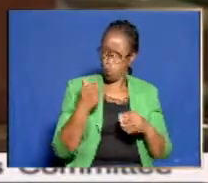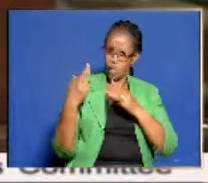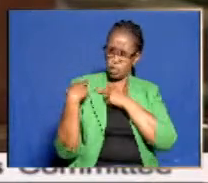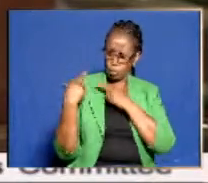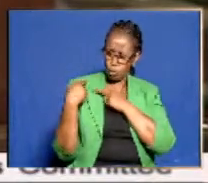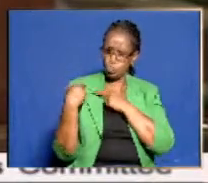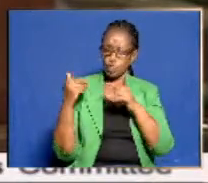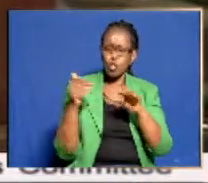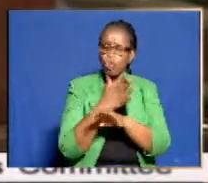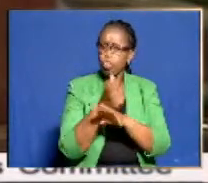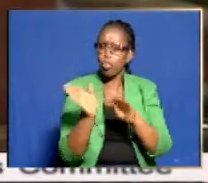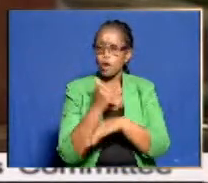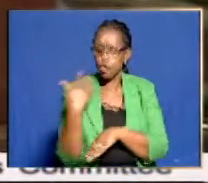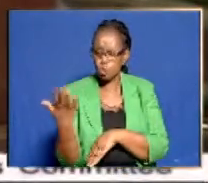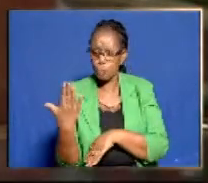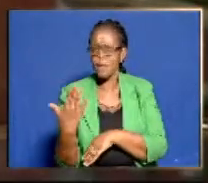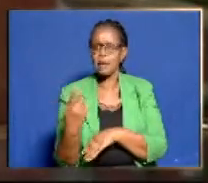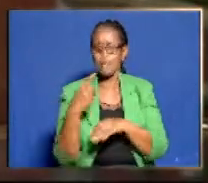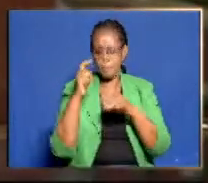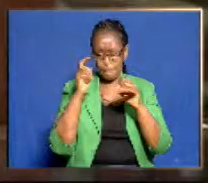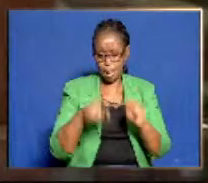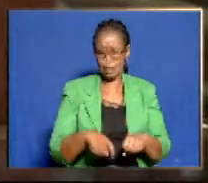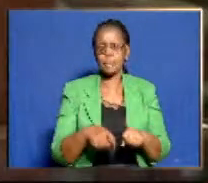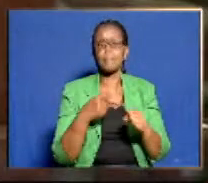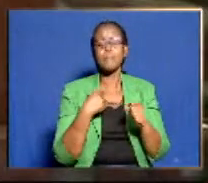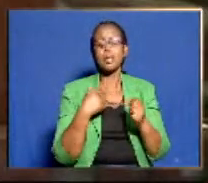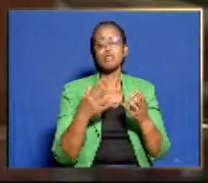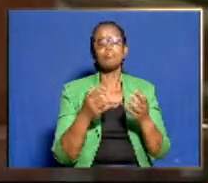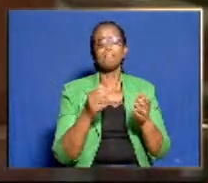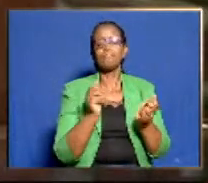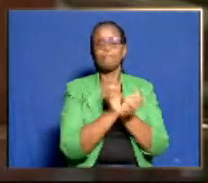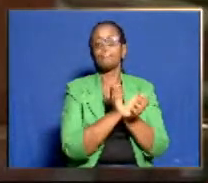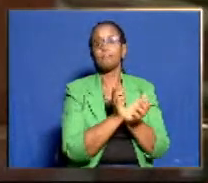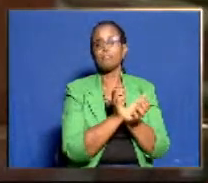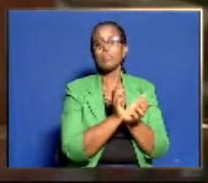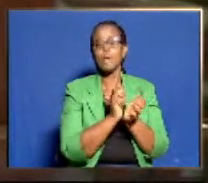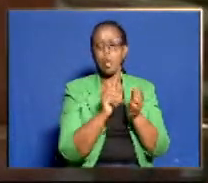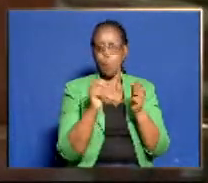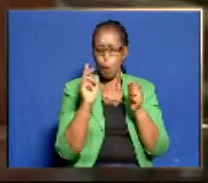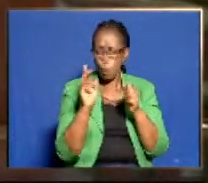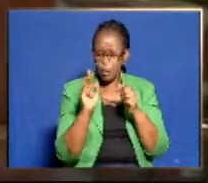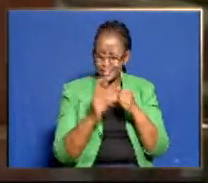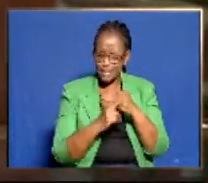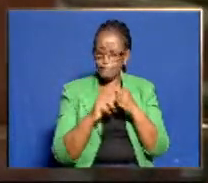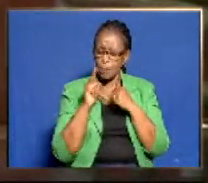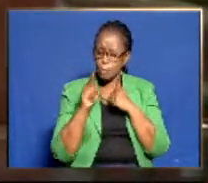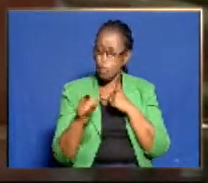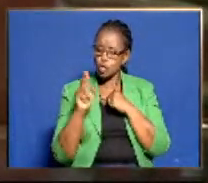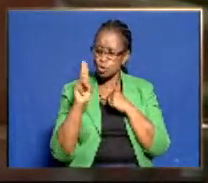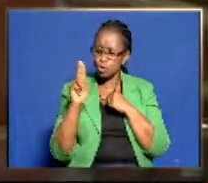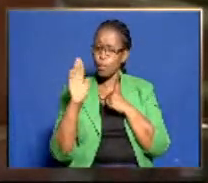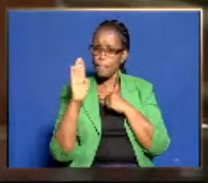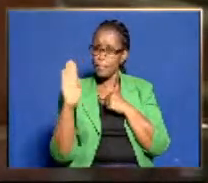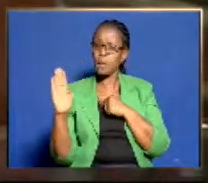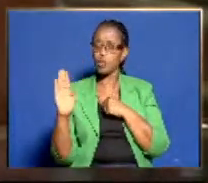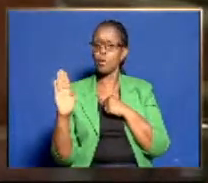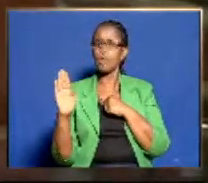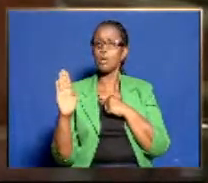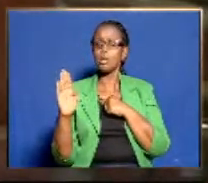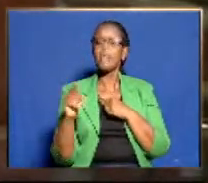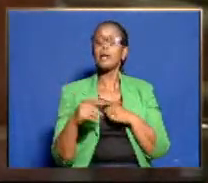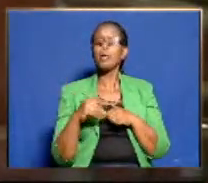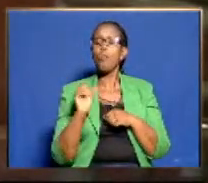these documents to also be held liable, because you're talking of 7.2 billion in pending bills. When you look at them, it matters